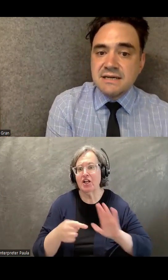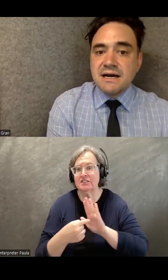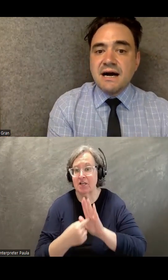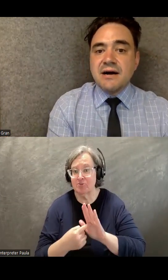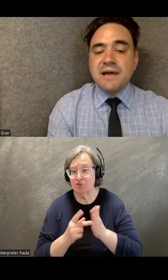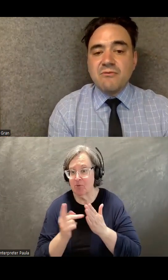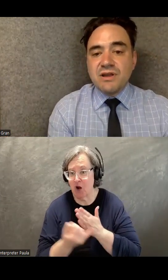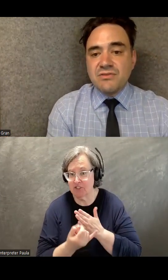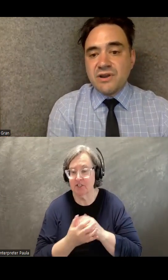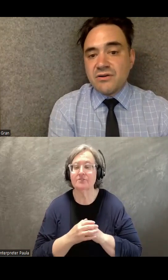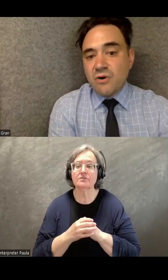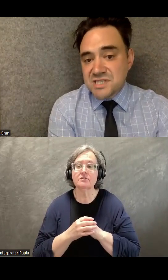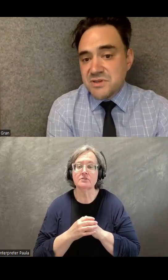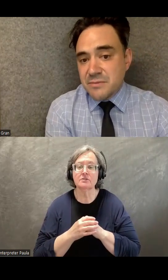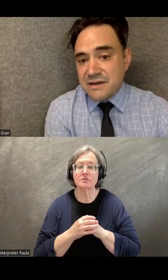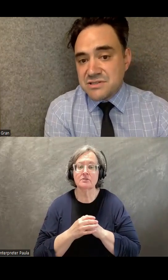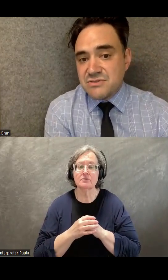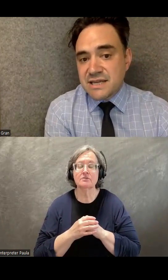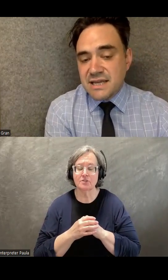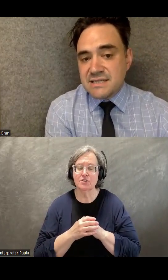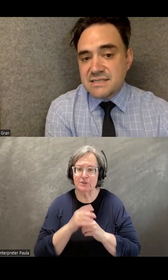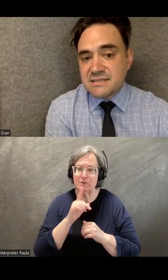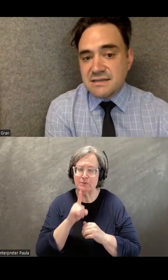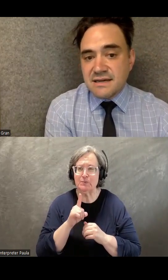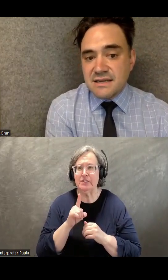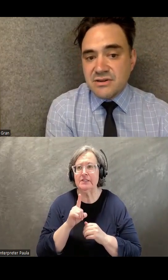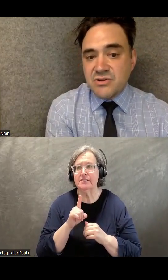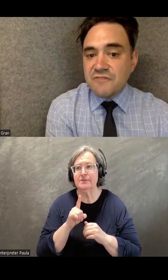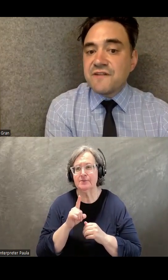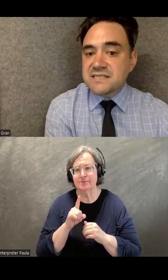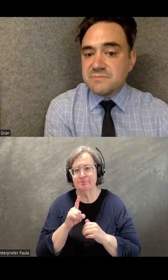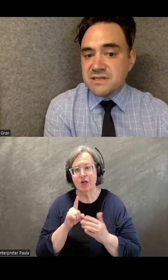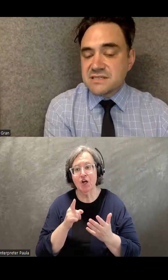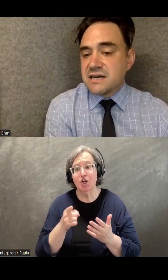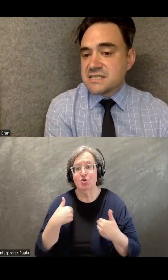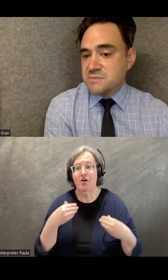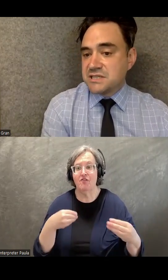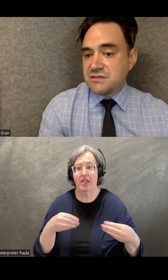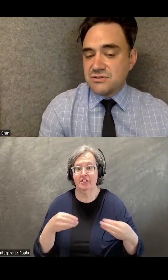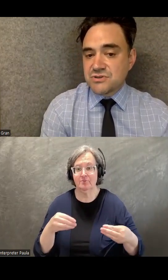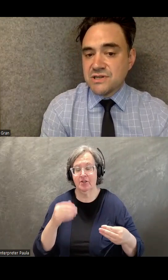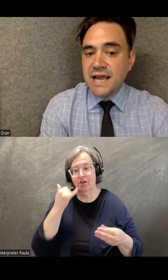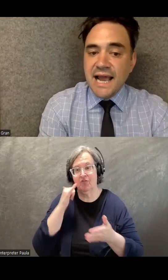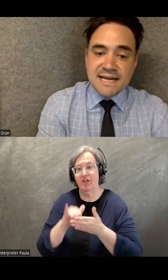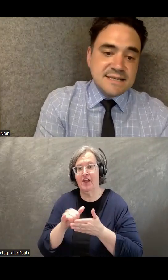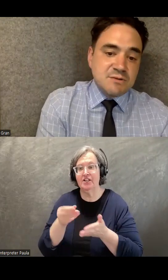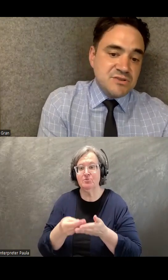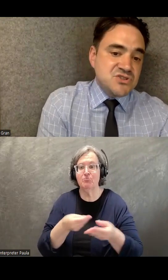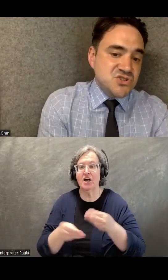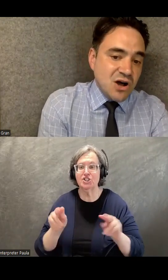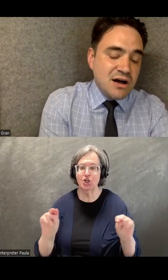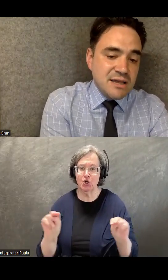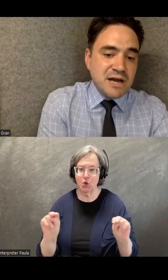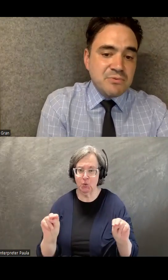projects. And what they're ultimately about doing is, you have flexibility as long as it's budget neutral. And I think